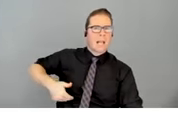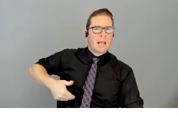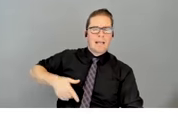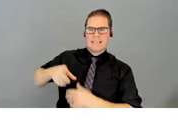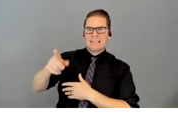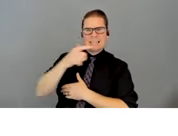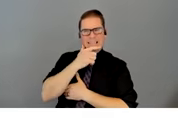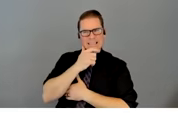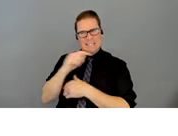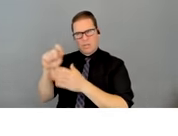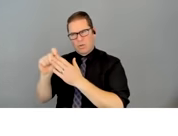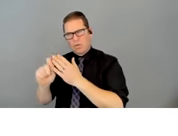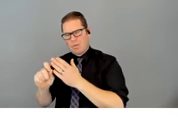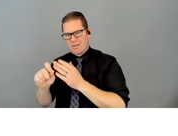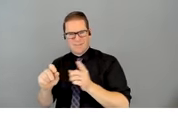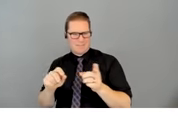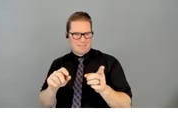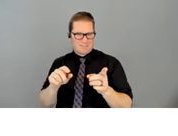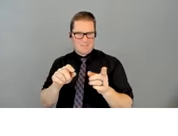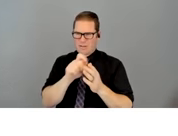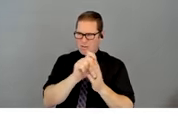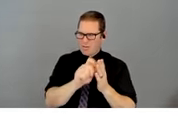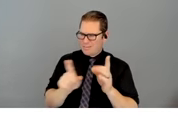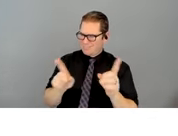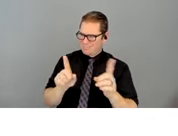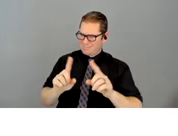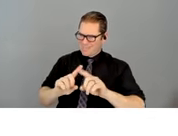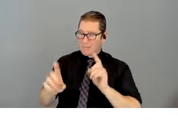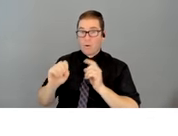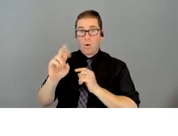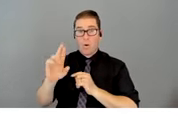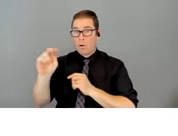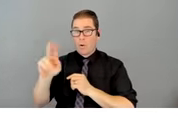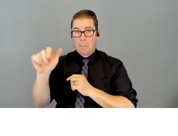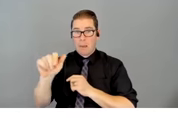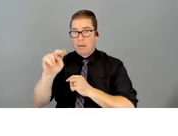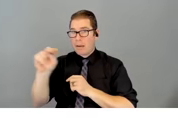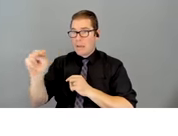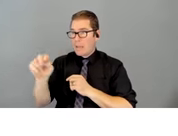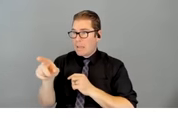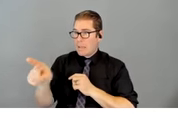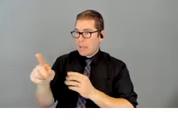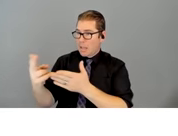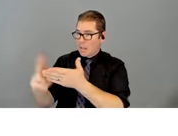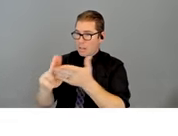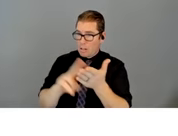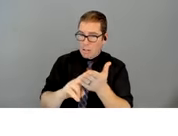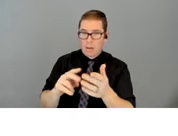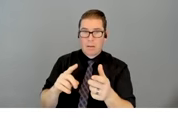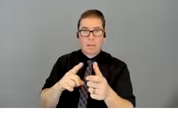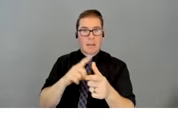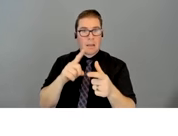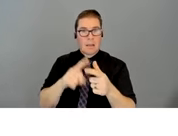or Marianne logged in, and then you can tell she logged out. And then all of a sudden Lydia made a post and it reads just like